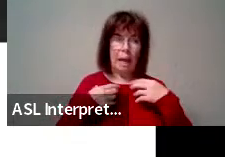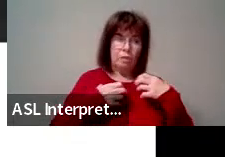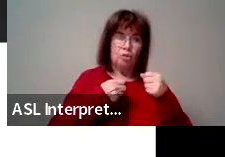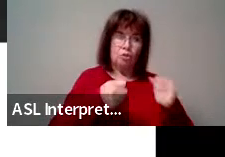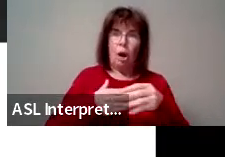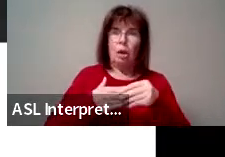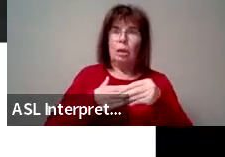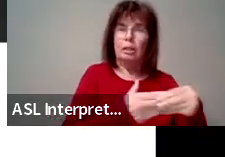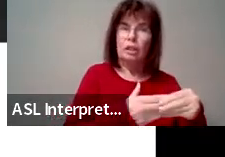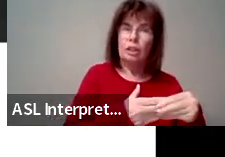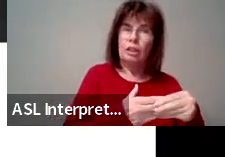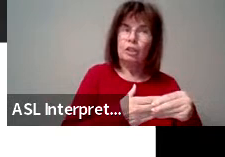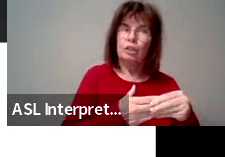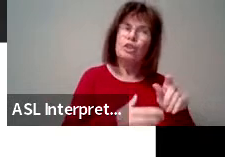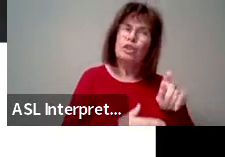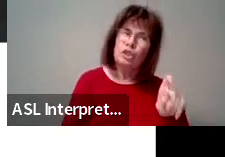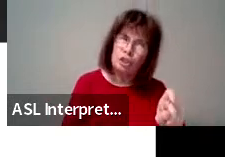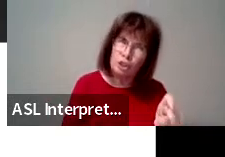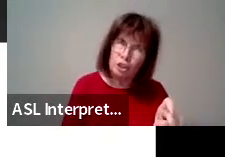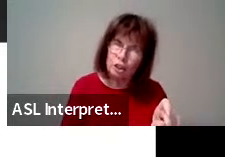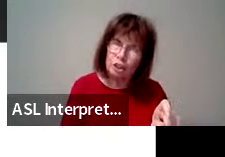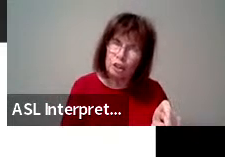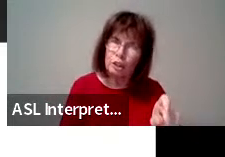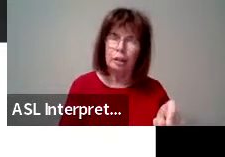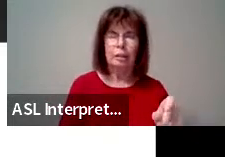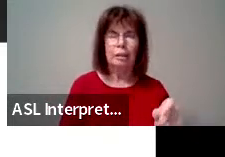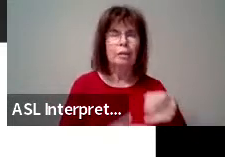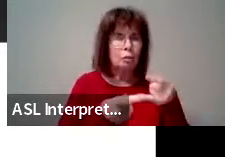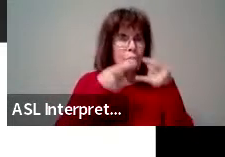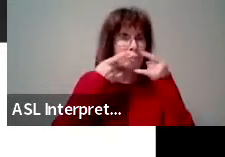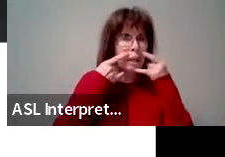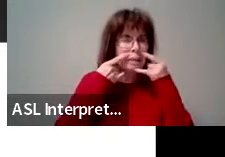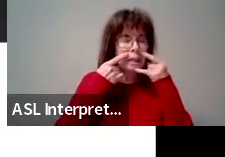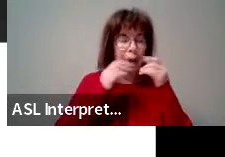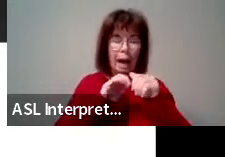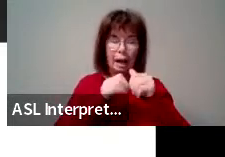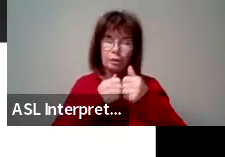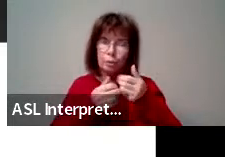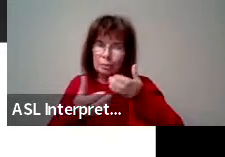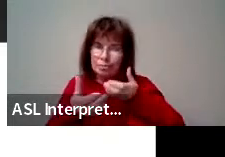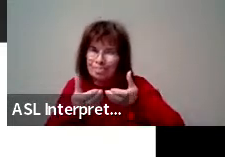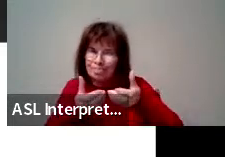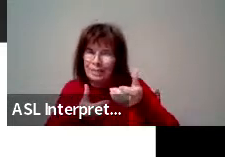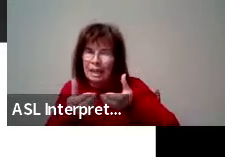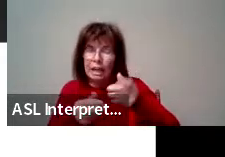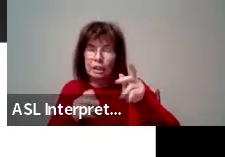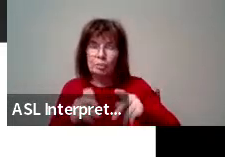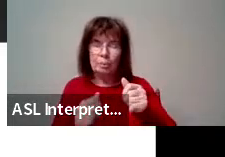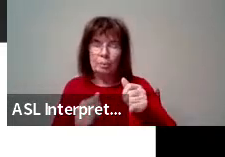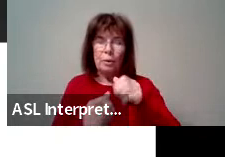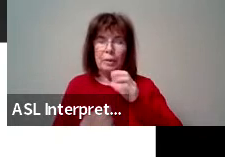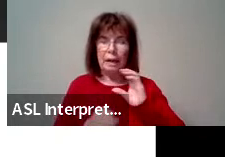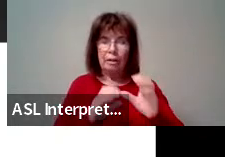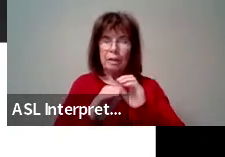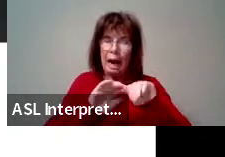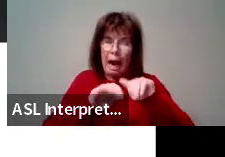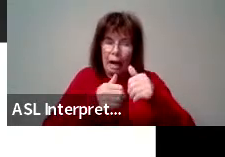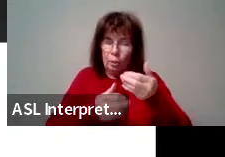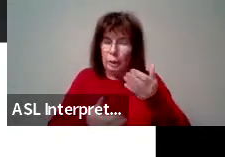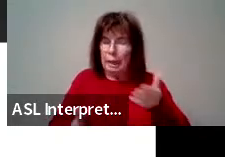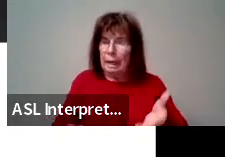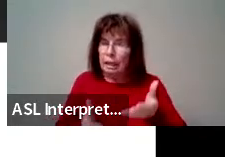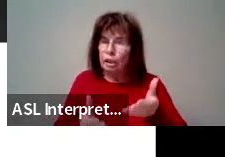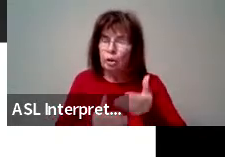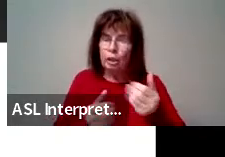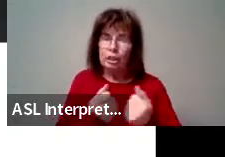you really should wear a mask? How do we engage people in those conversations? How do we encourage people and support